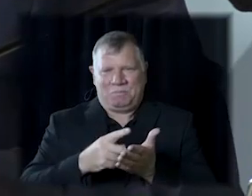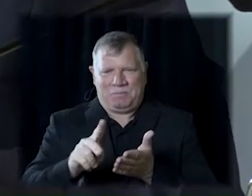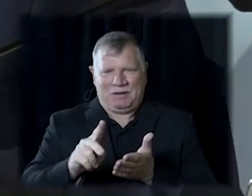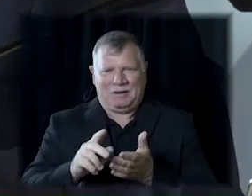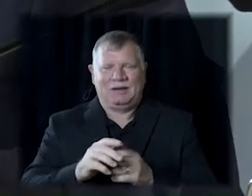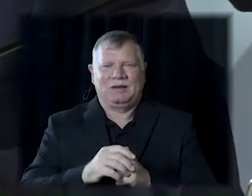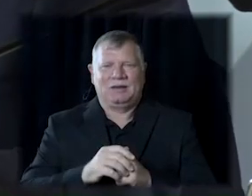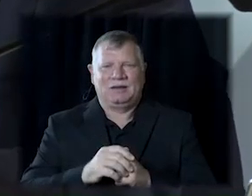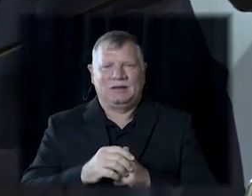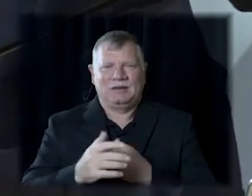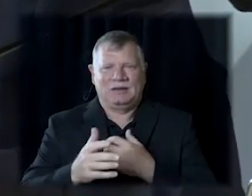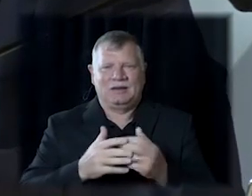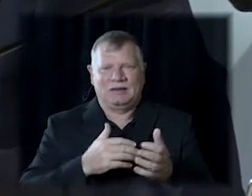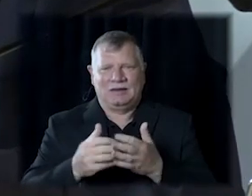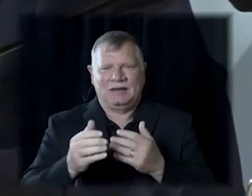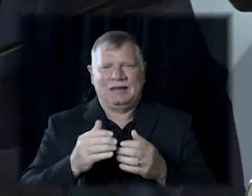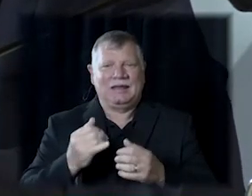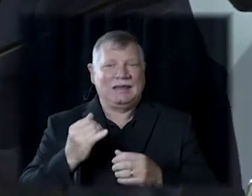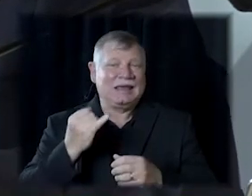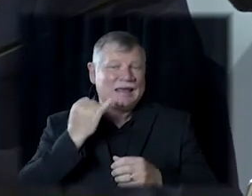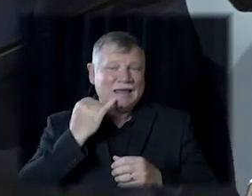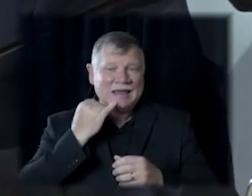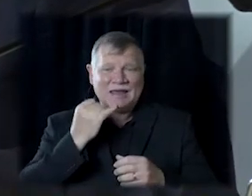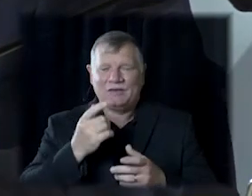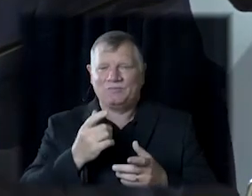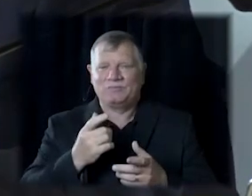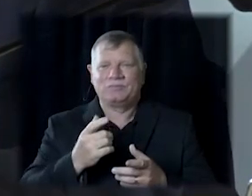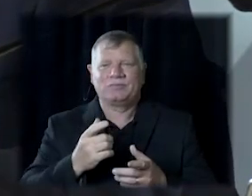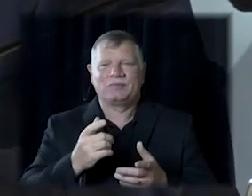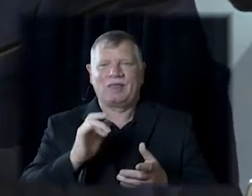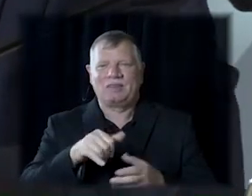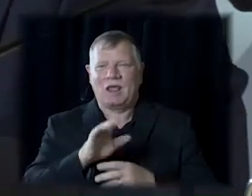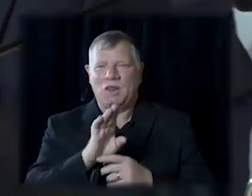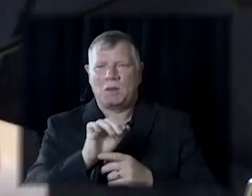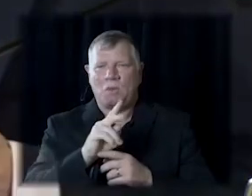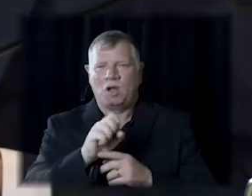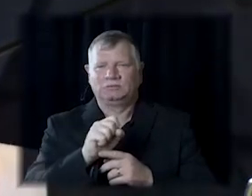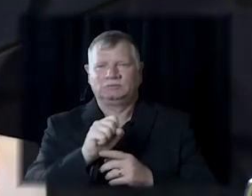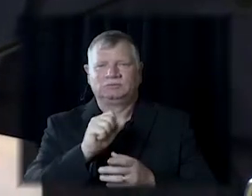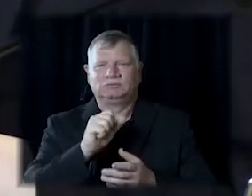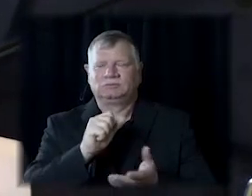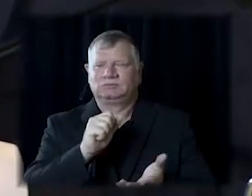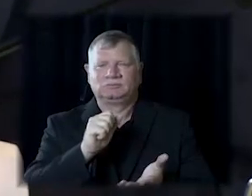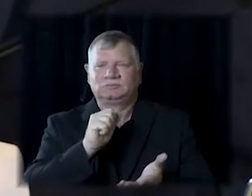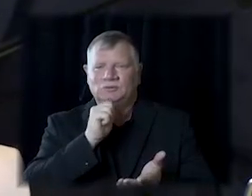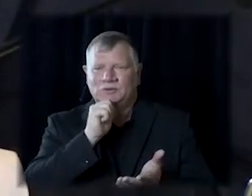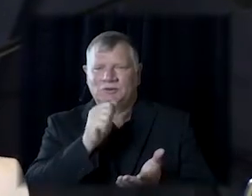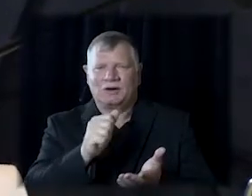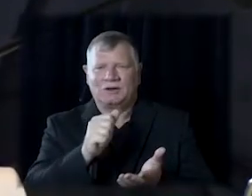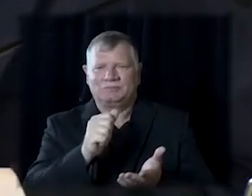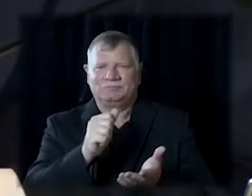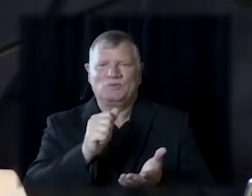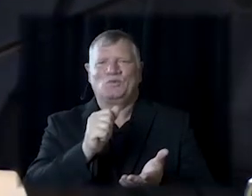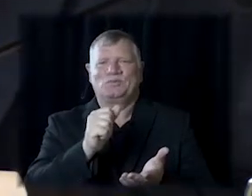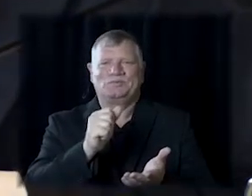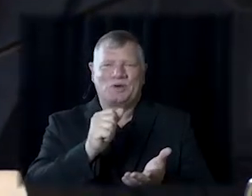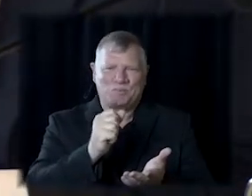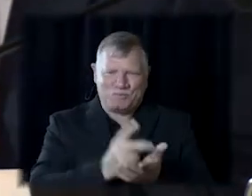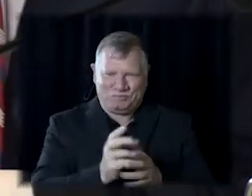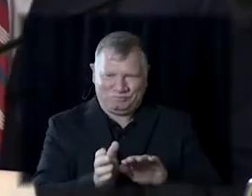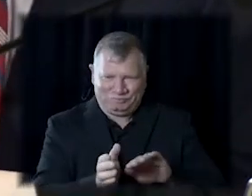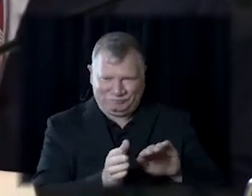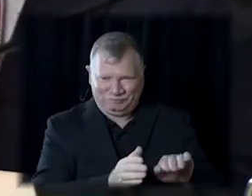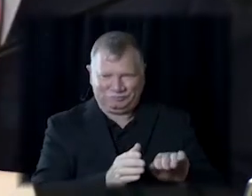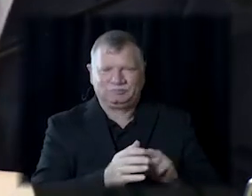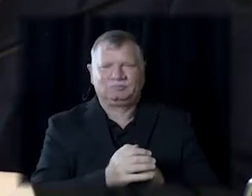even in the event of the disallowance of the bonds. So we wanted to put people at ease, at least with respect